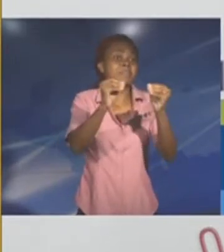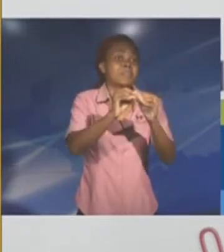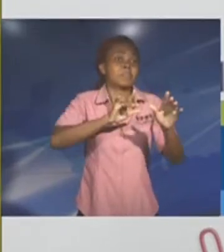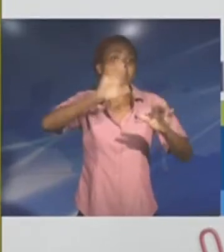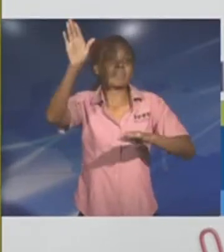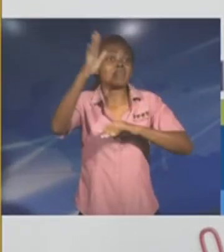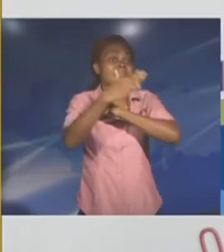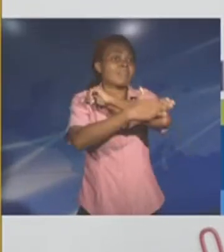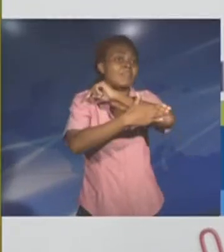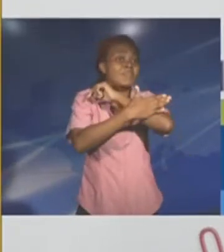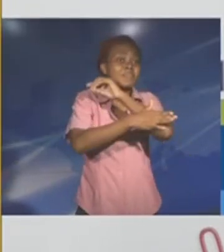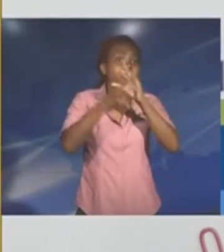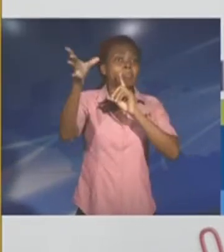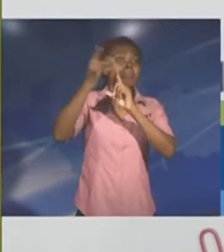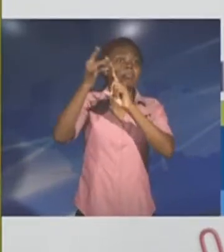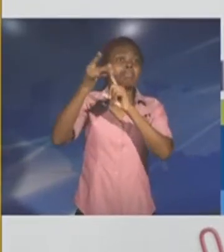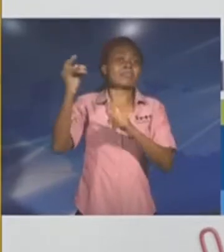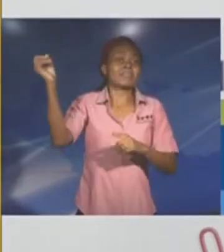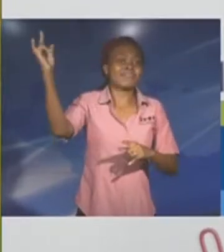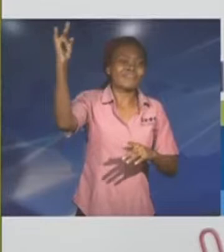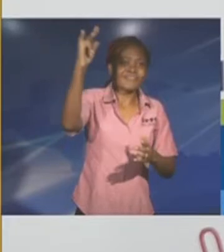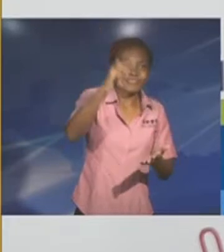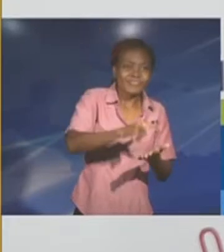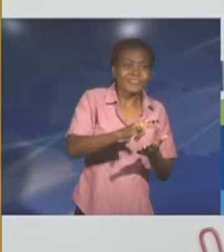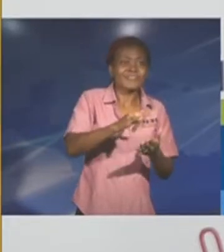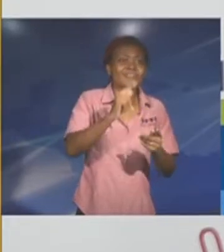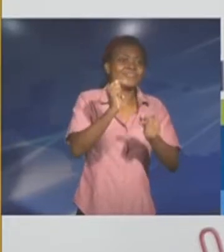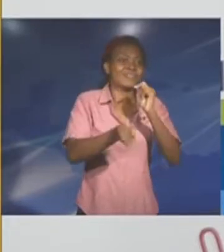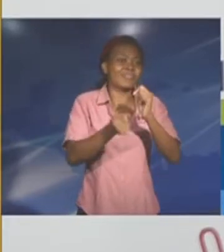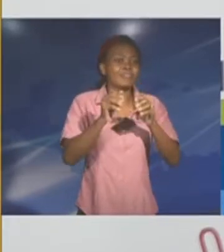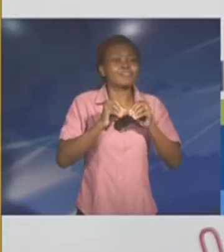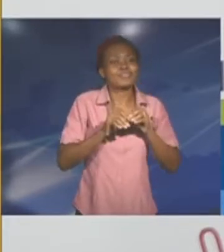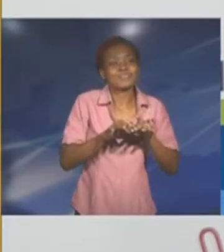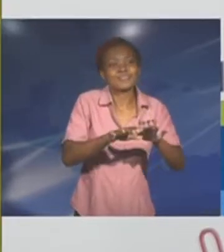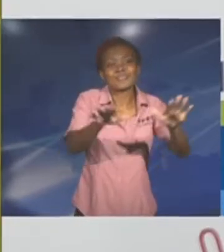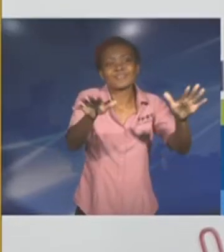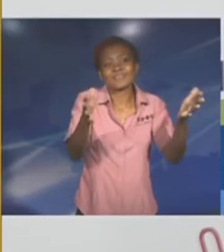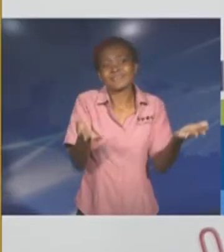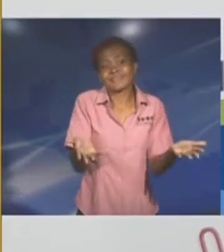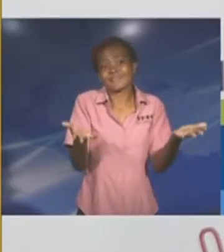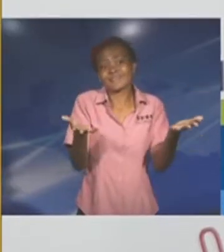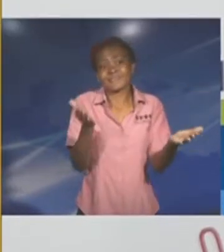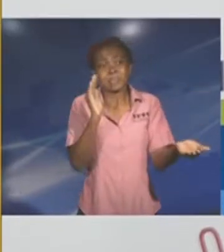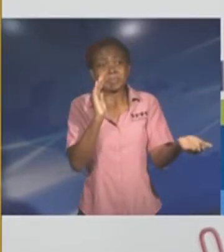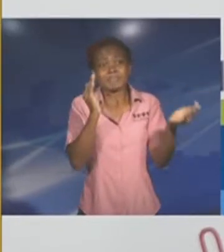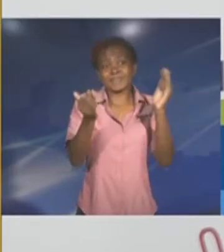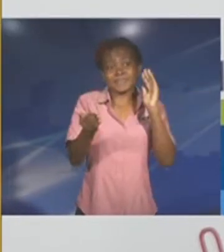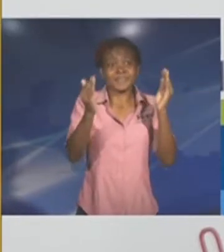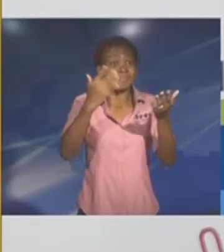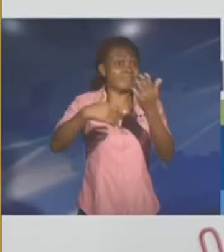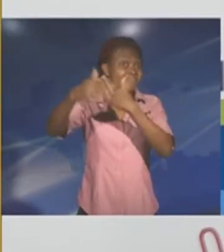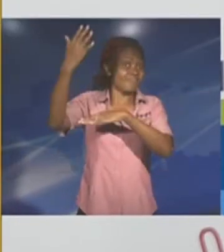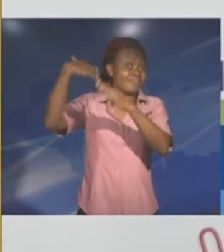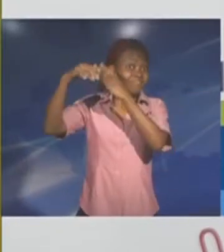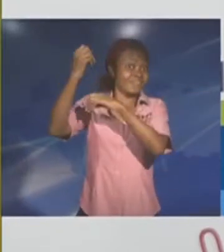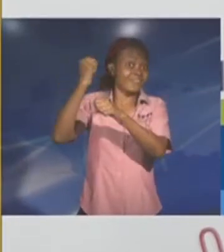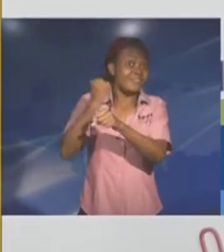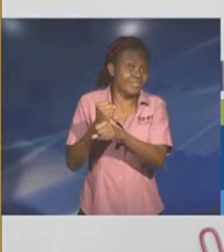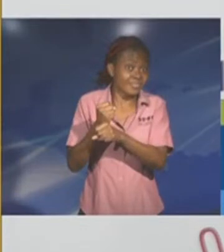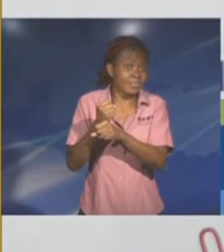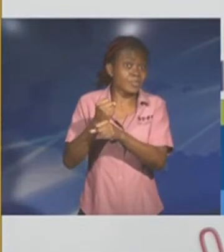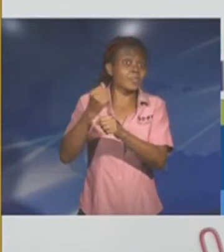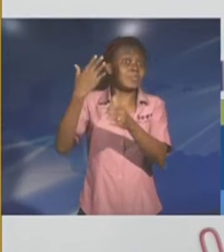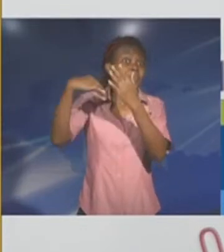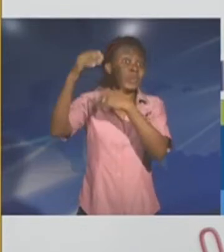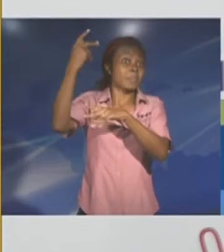our population in a pattern that would differ from other years. Because there was a reduction in mobility followed